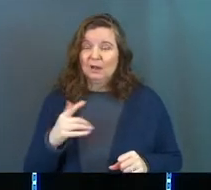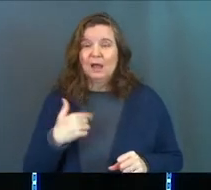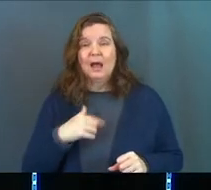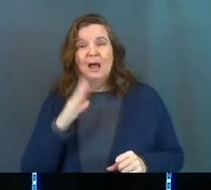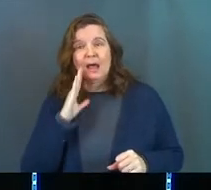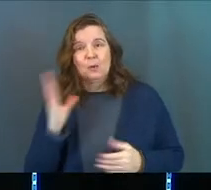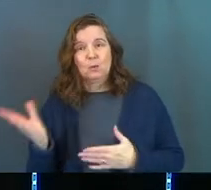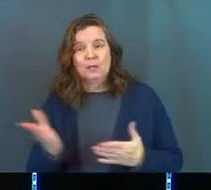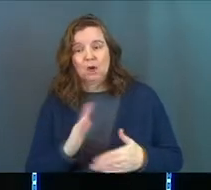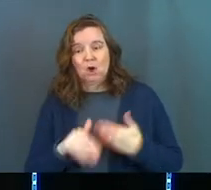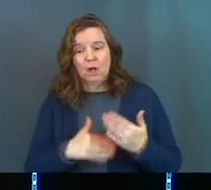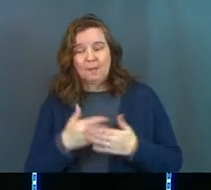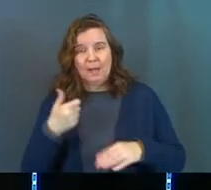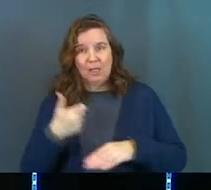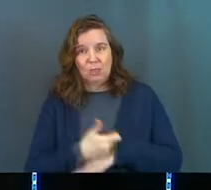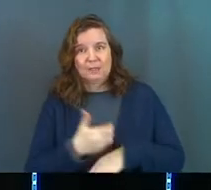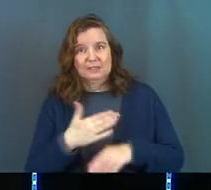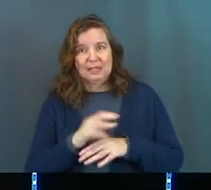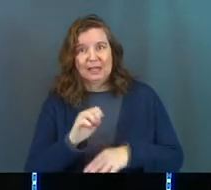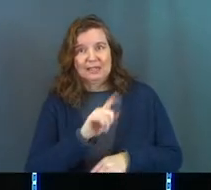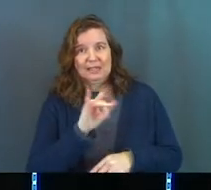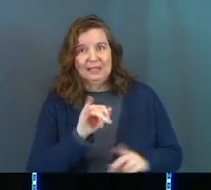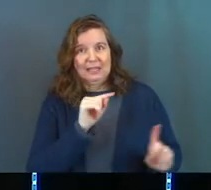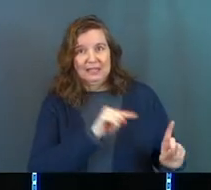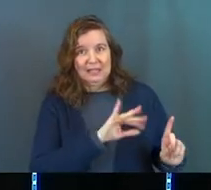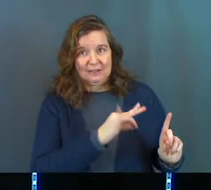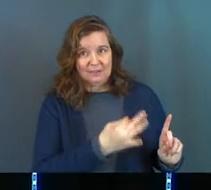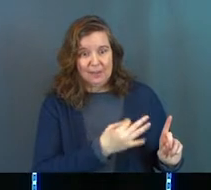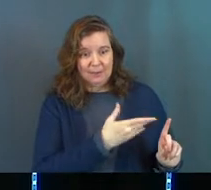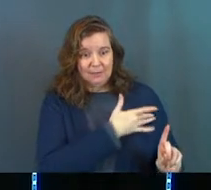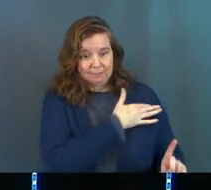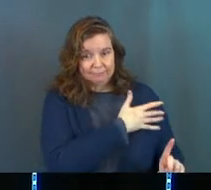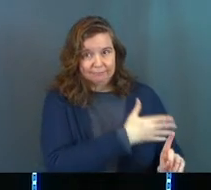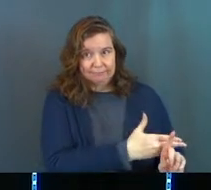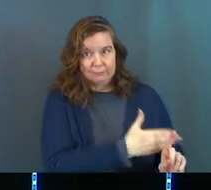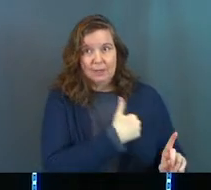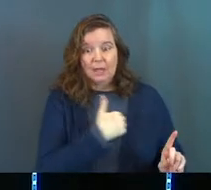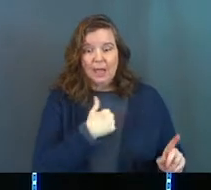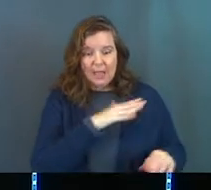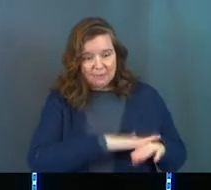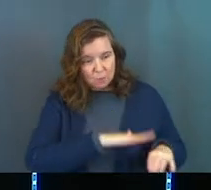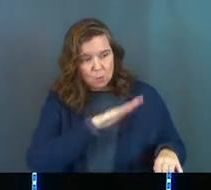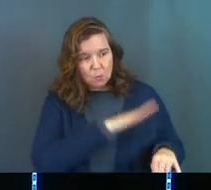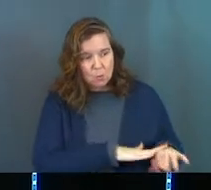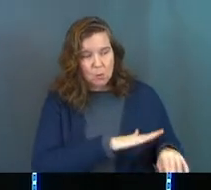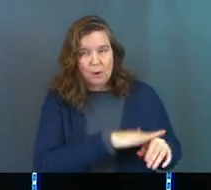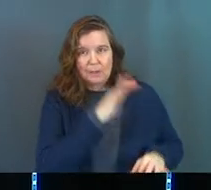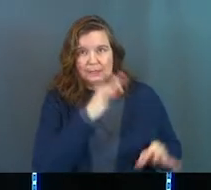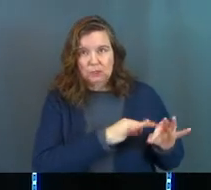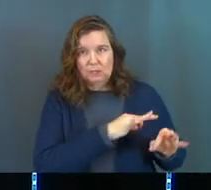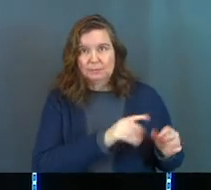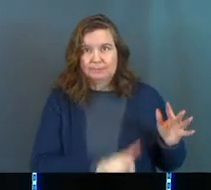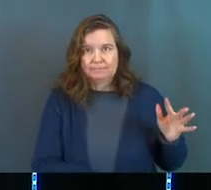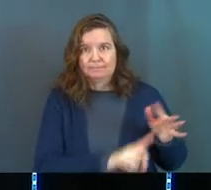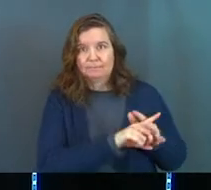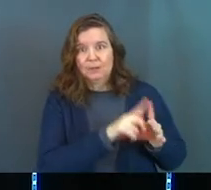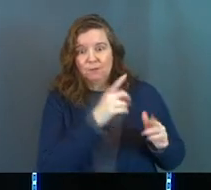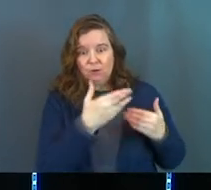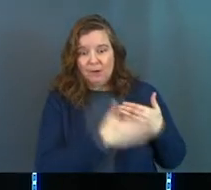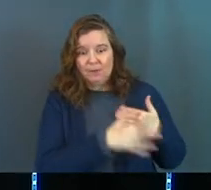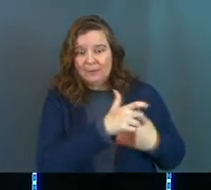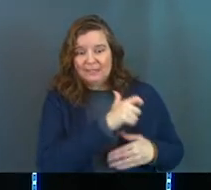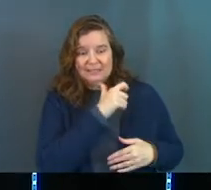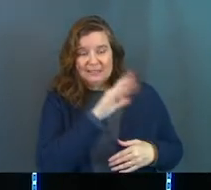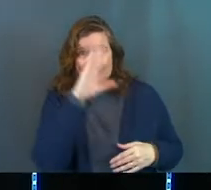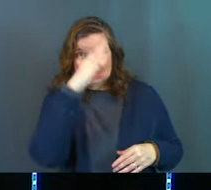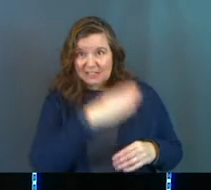I am going to carry out all my threats against Eli and his family. He says, from beginning to end, I have warned him that judgment is coming upon his family forever